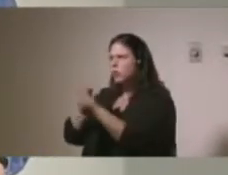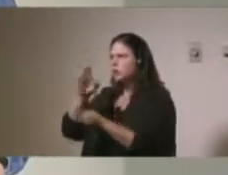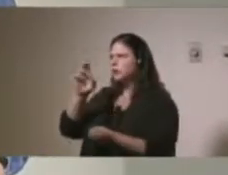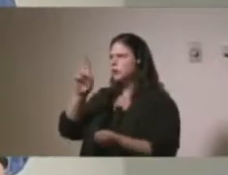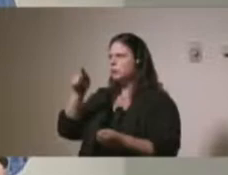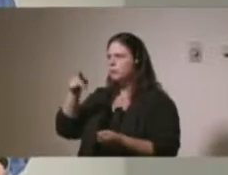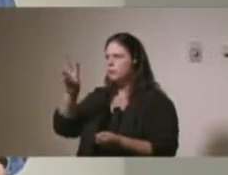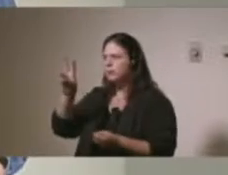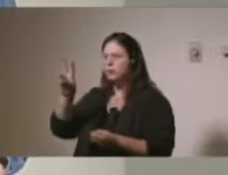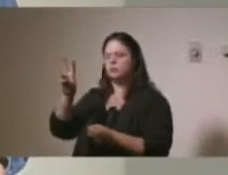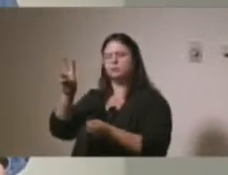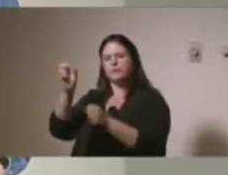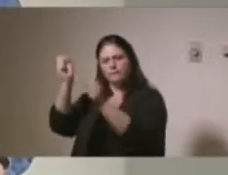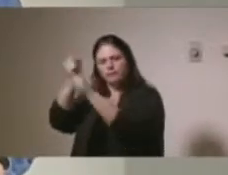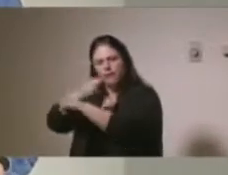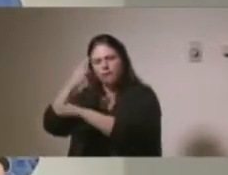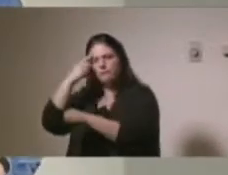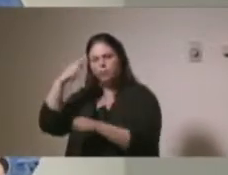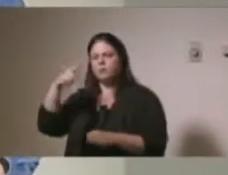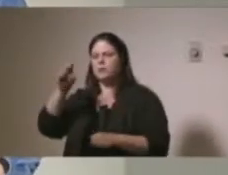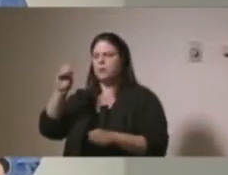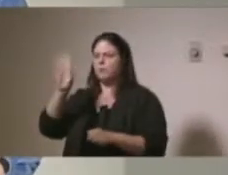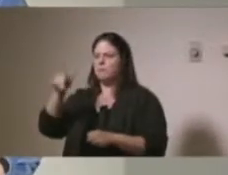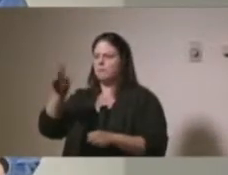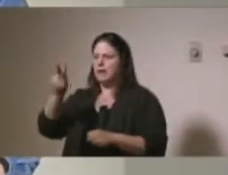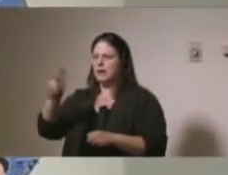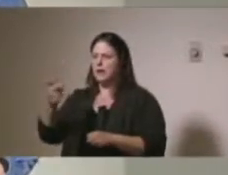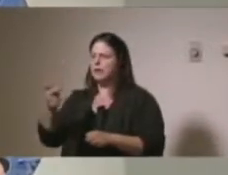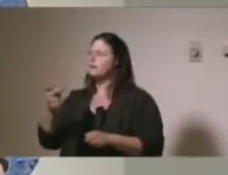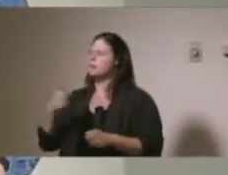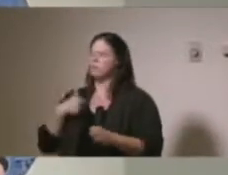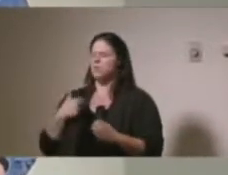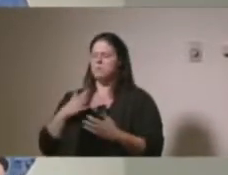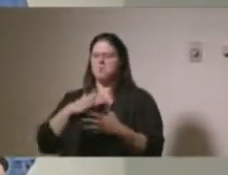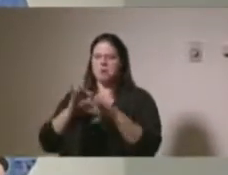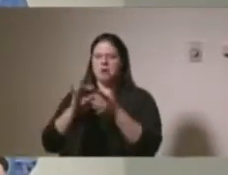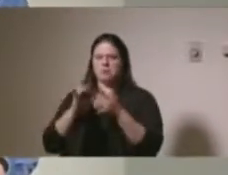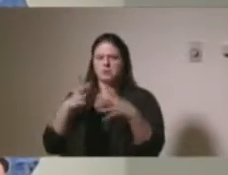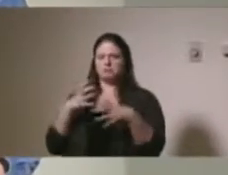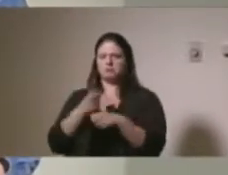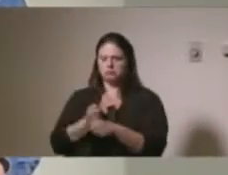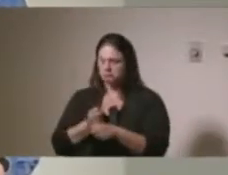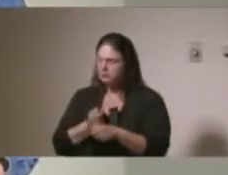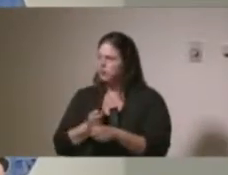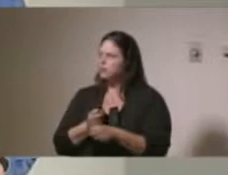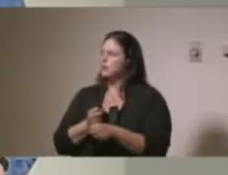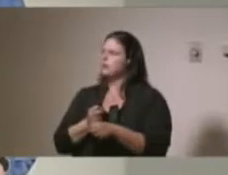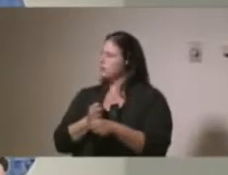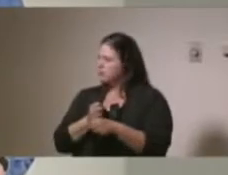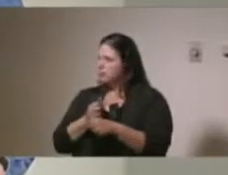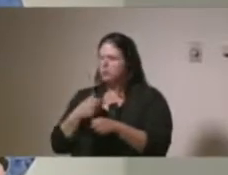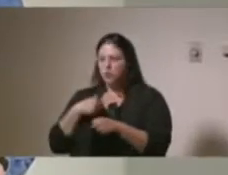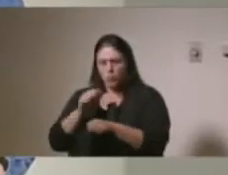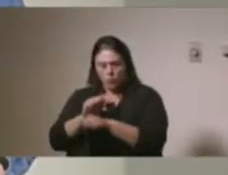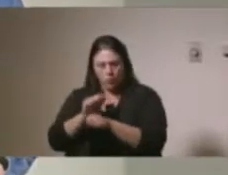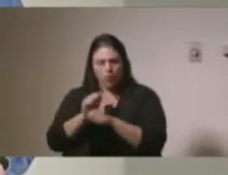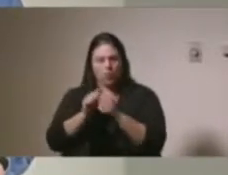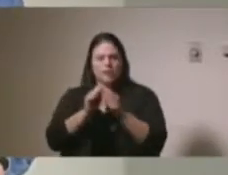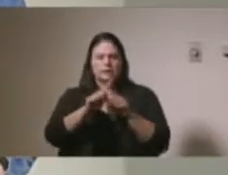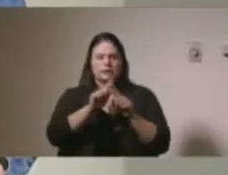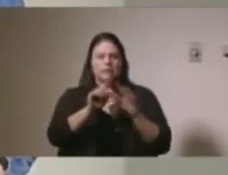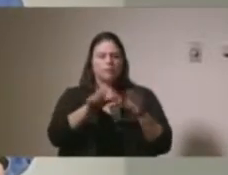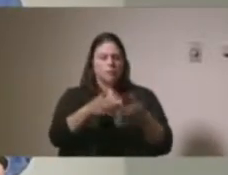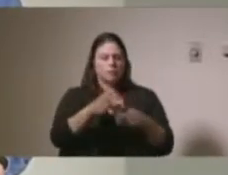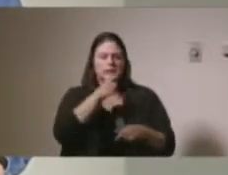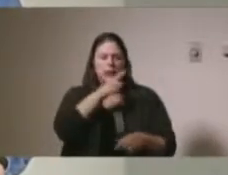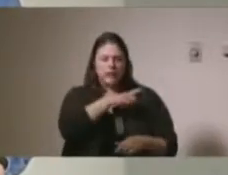for postal banking. So I just want to conclude my remarks by saying that, we're working with groups like London. We're thinking about